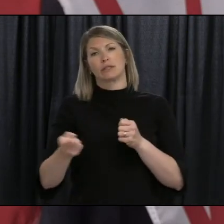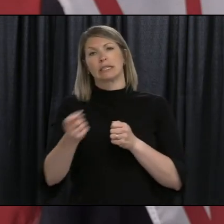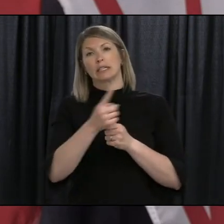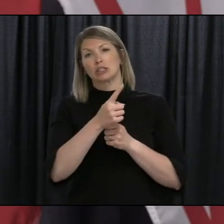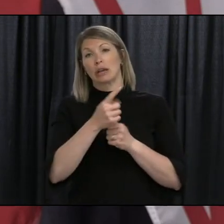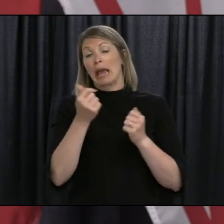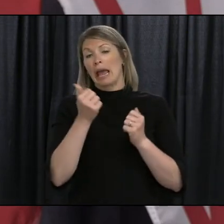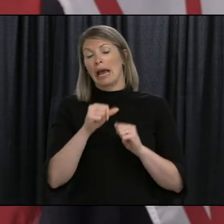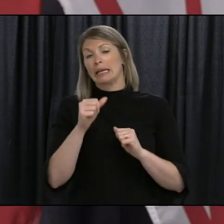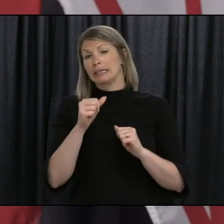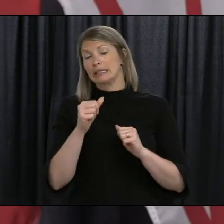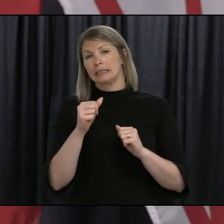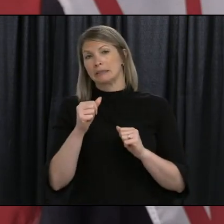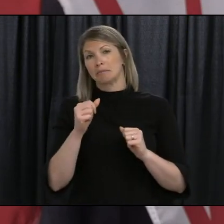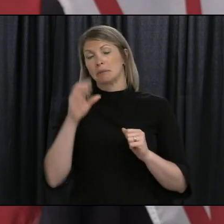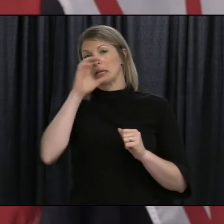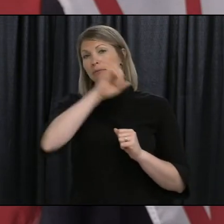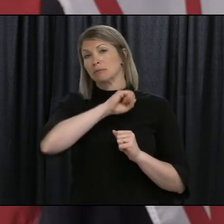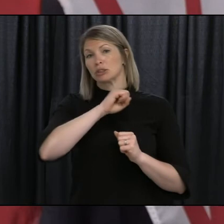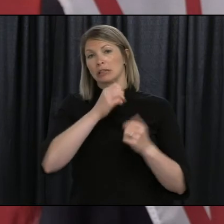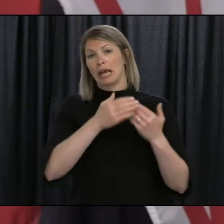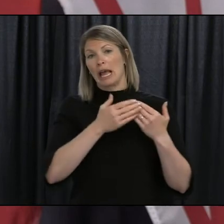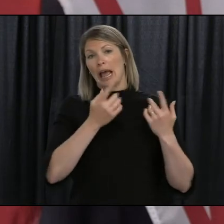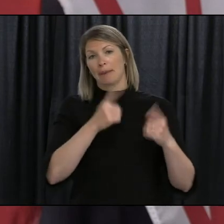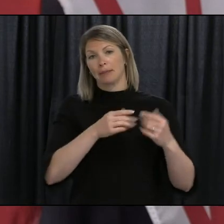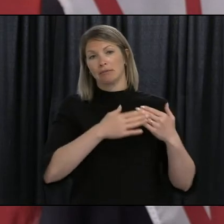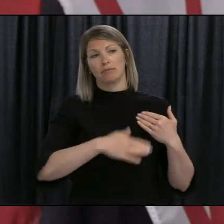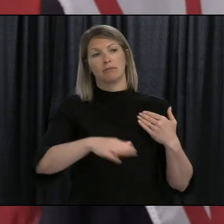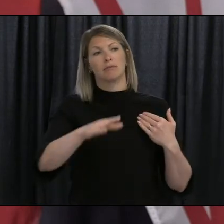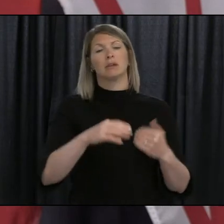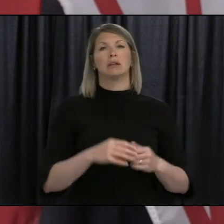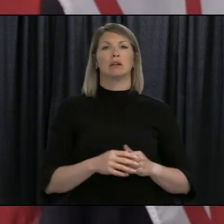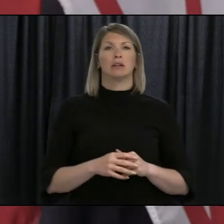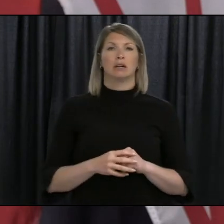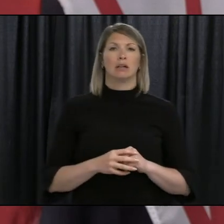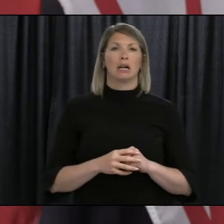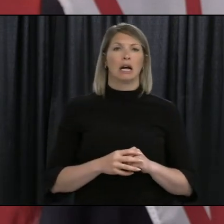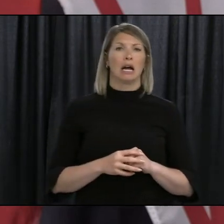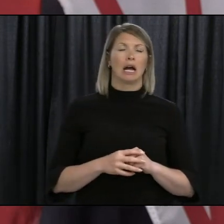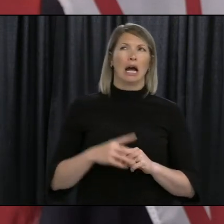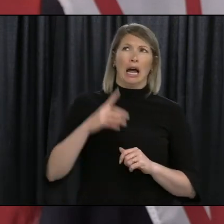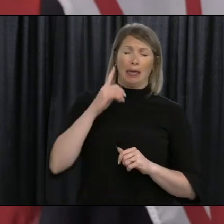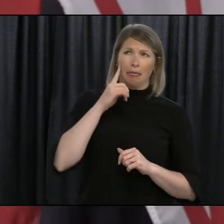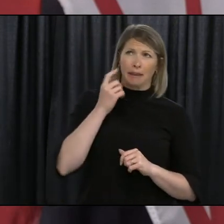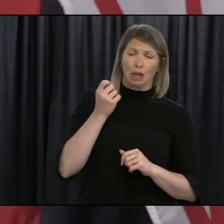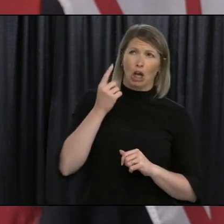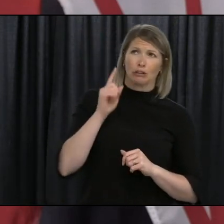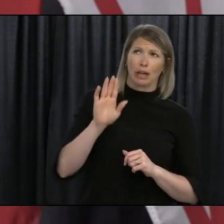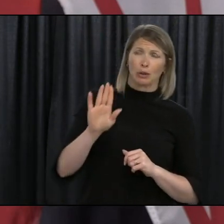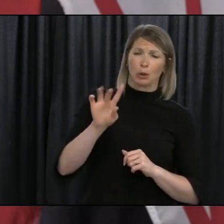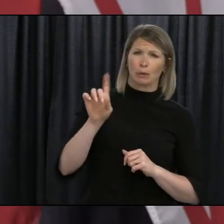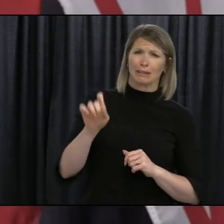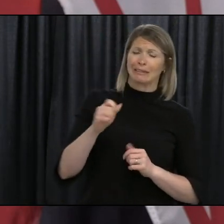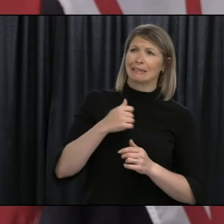yet for the coming fiscal year as well. Okay, I heard most of that. I think I understand your